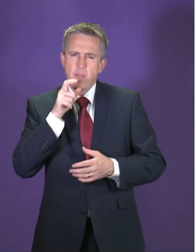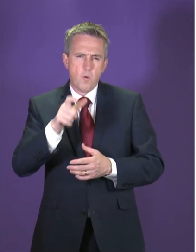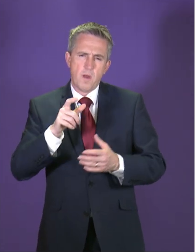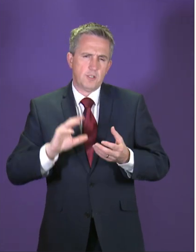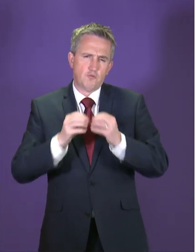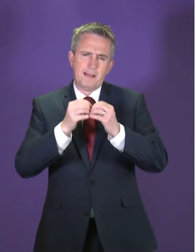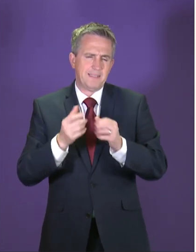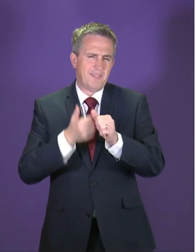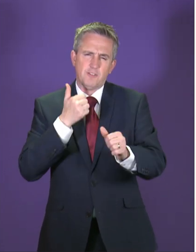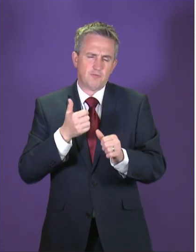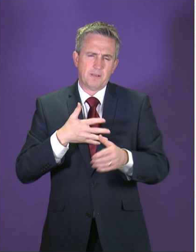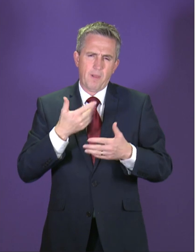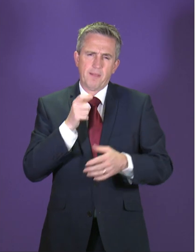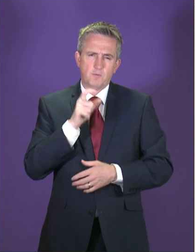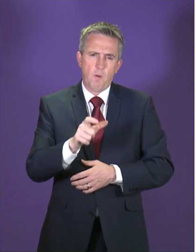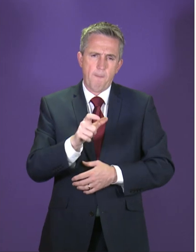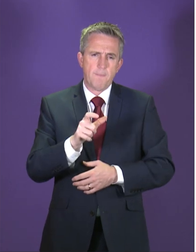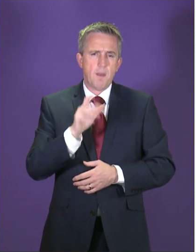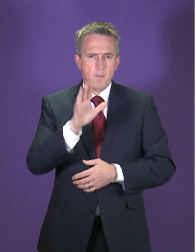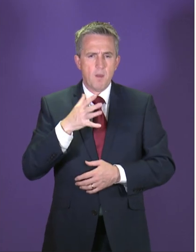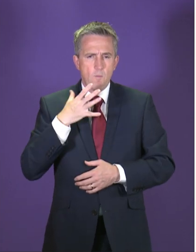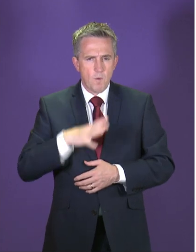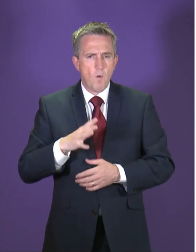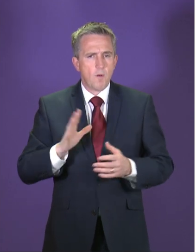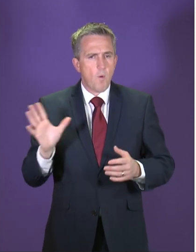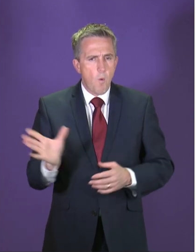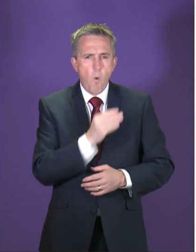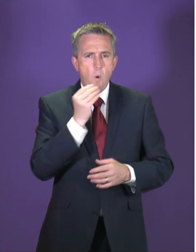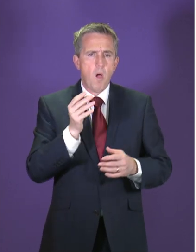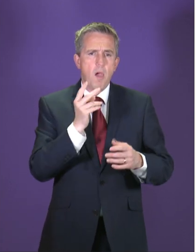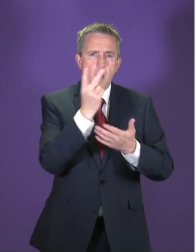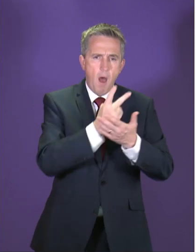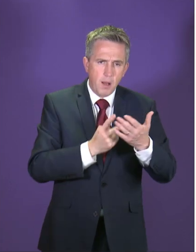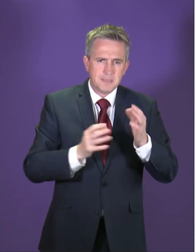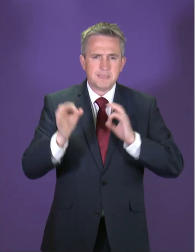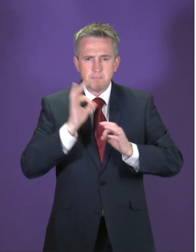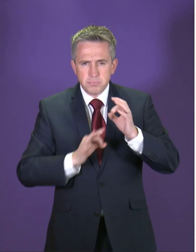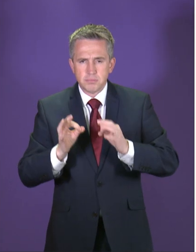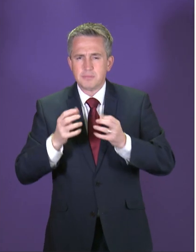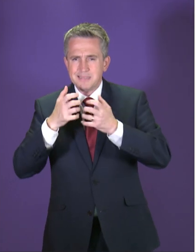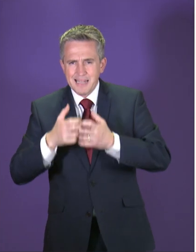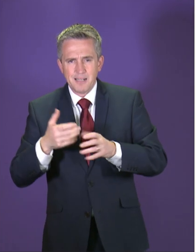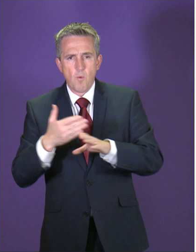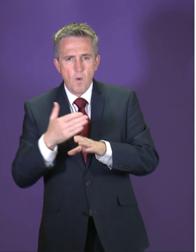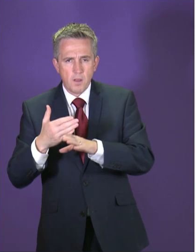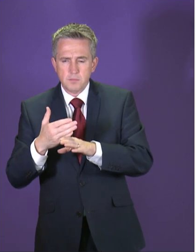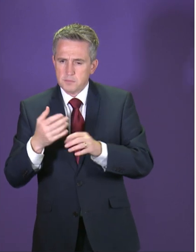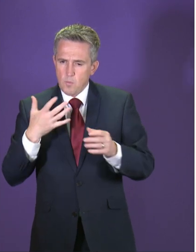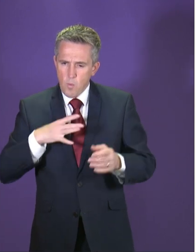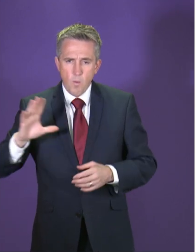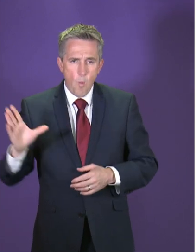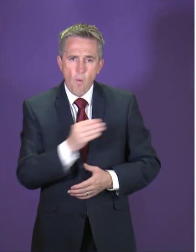industry, but that creative work of all sorts, artistic as well as technical,